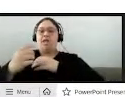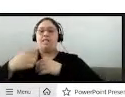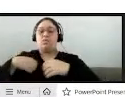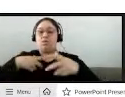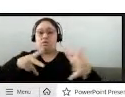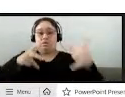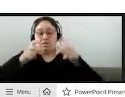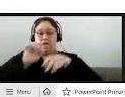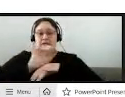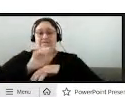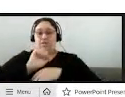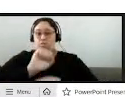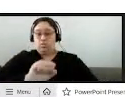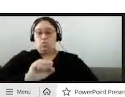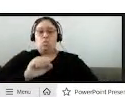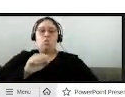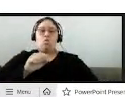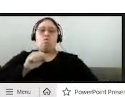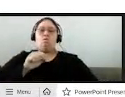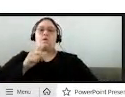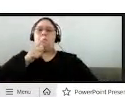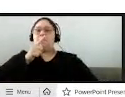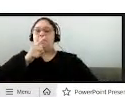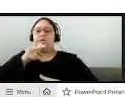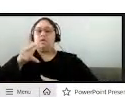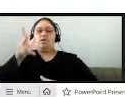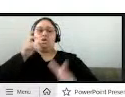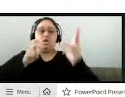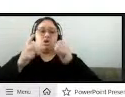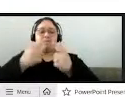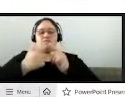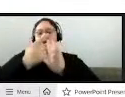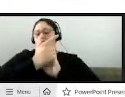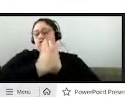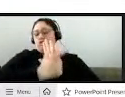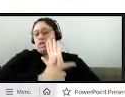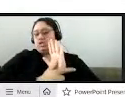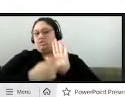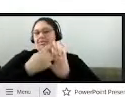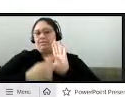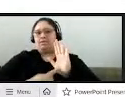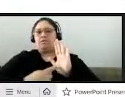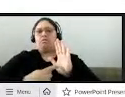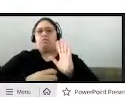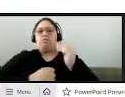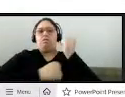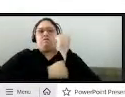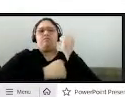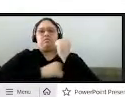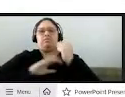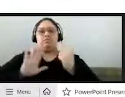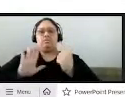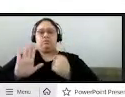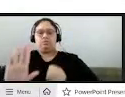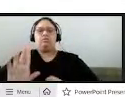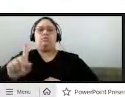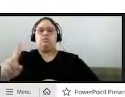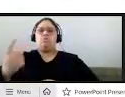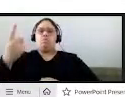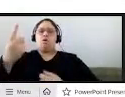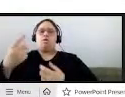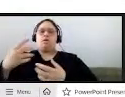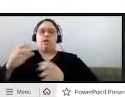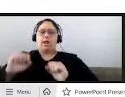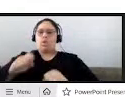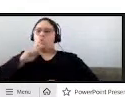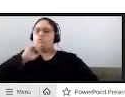that the public hearings for the legislations, that office is the one that it can be the engine